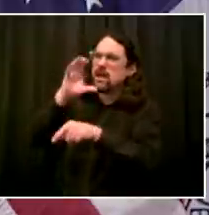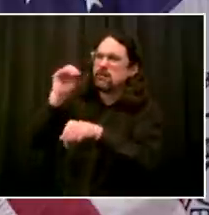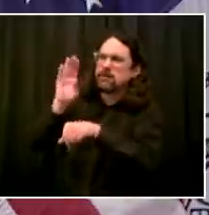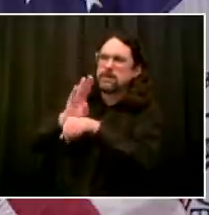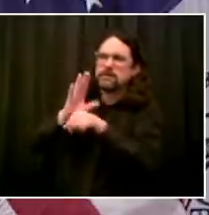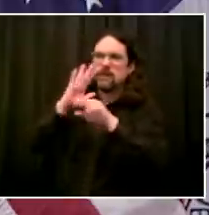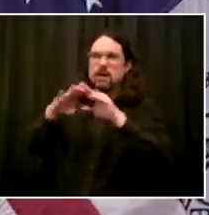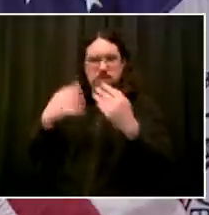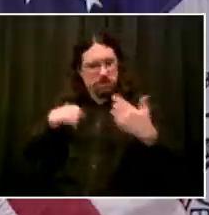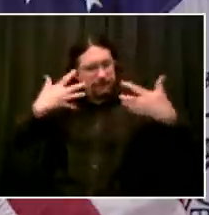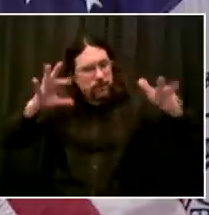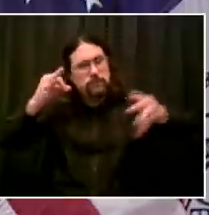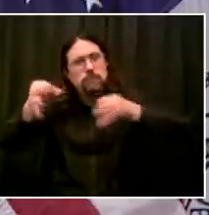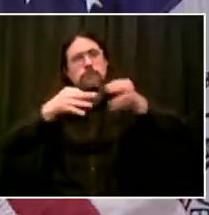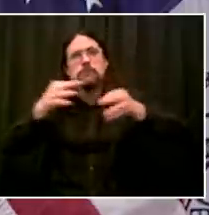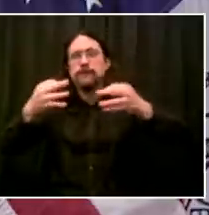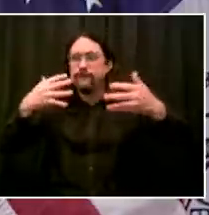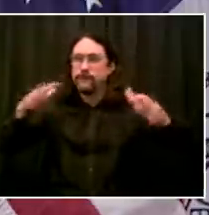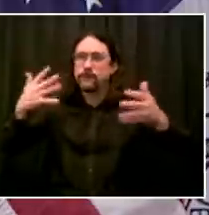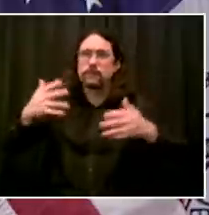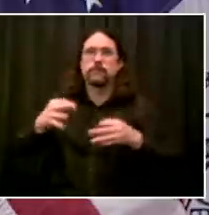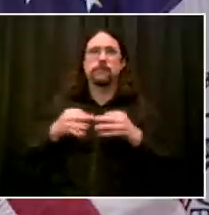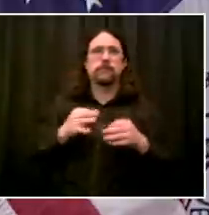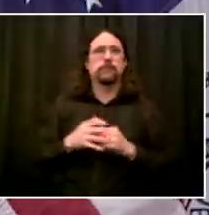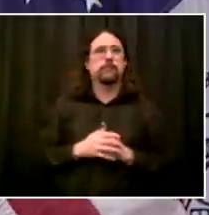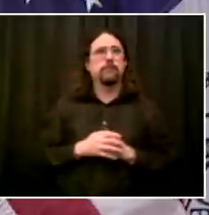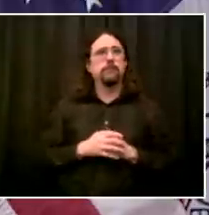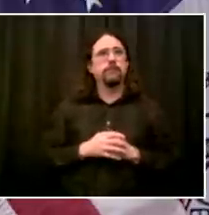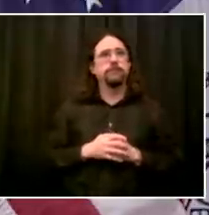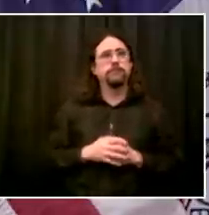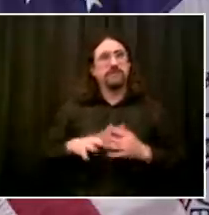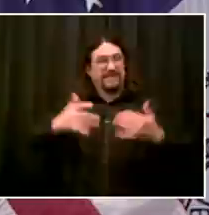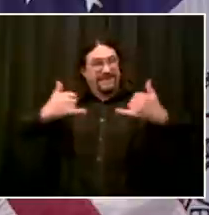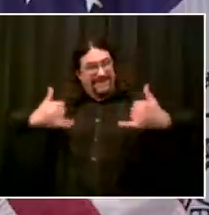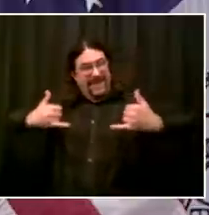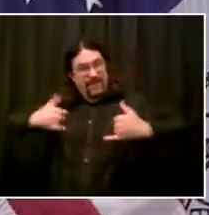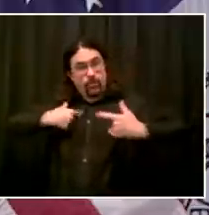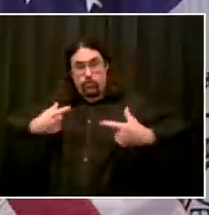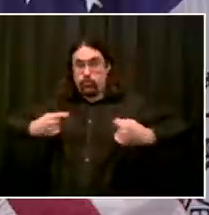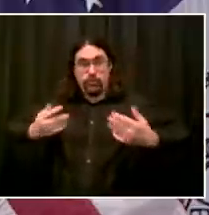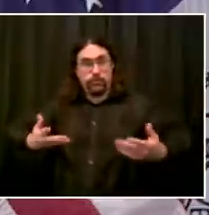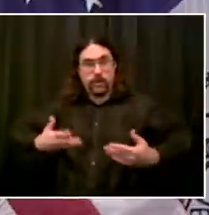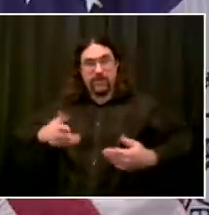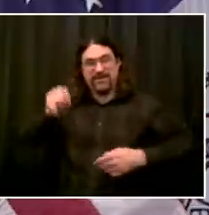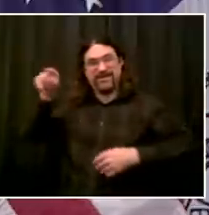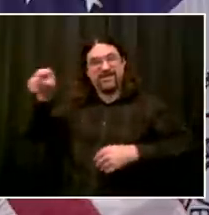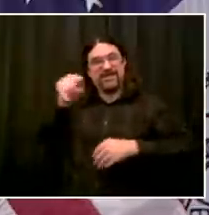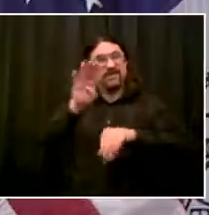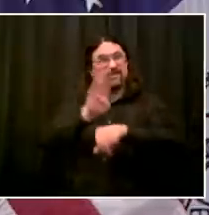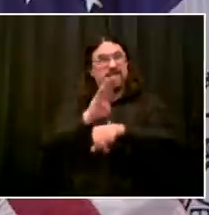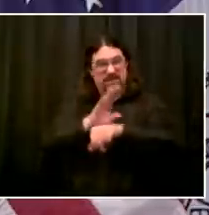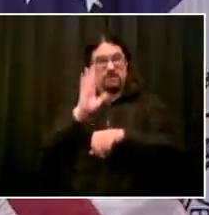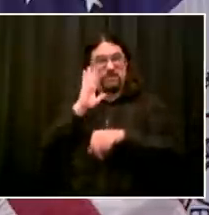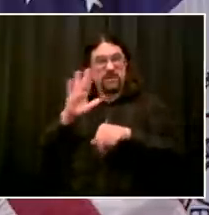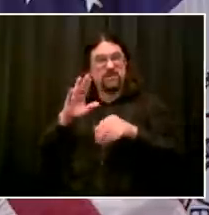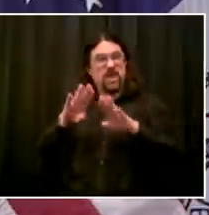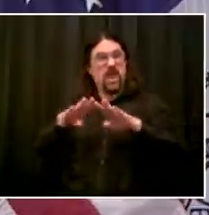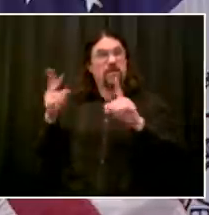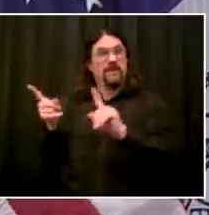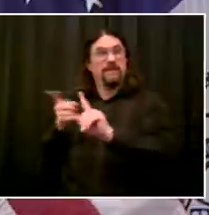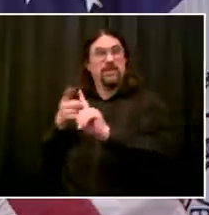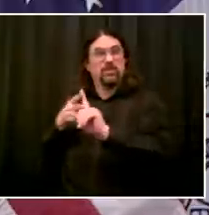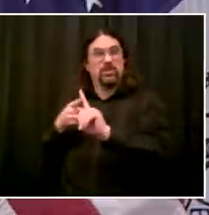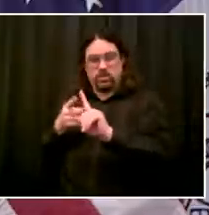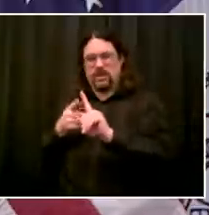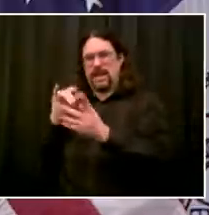time between now and when we actually make the announcement to answer some of the outstanding questions. That's what we're going to do in the rest of May. We will